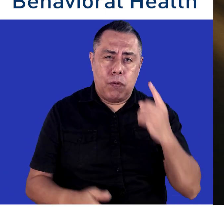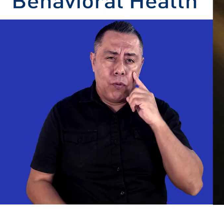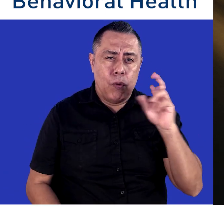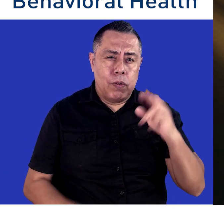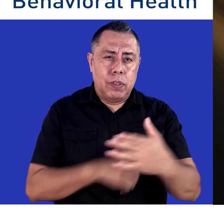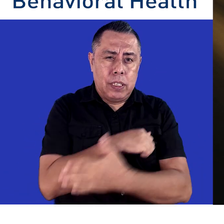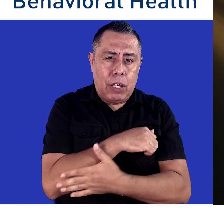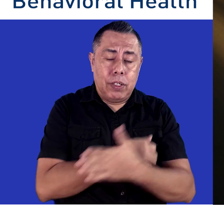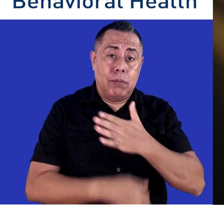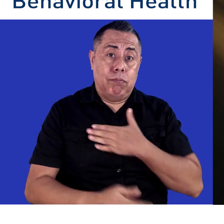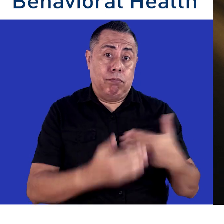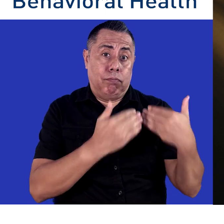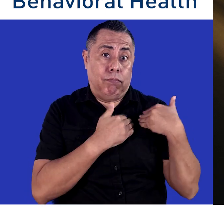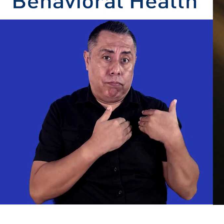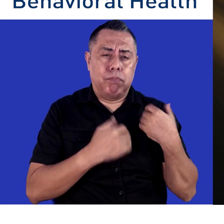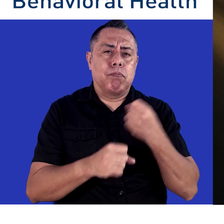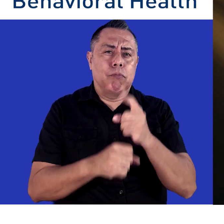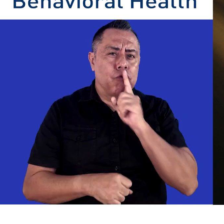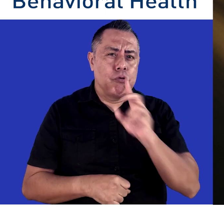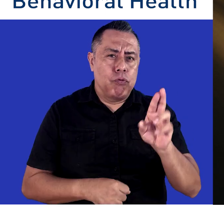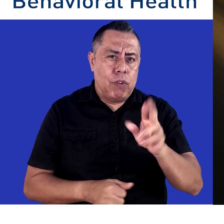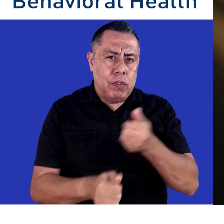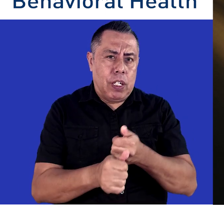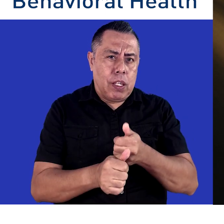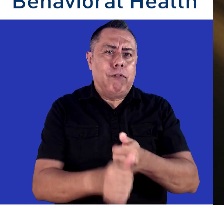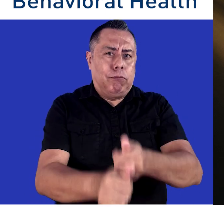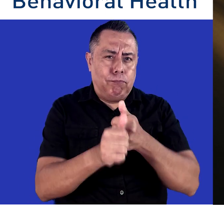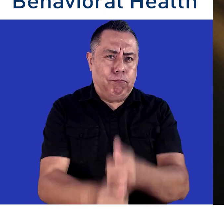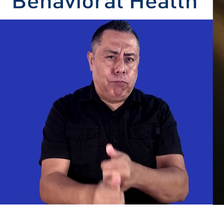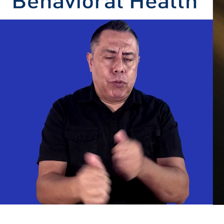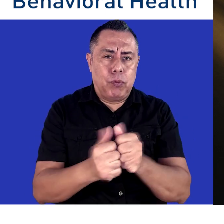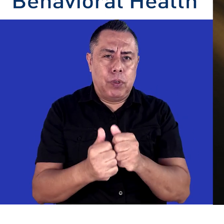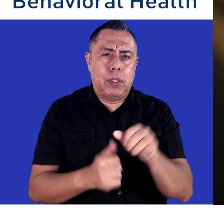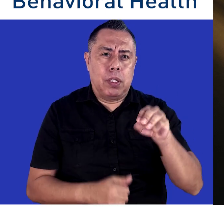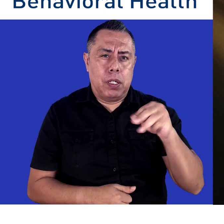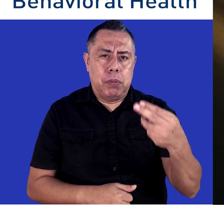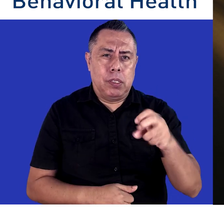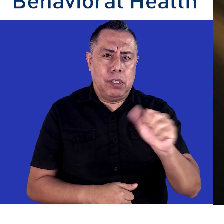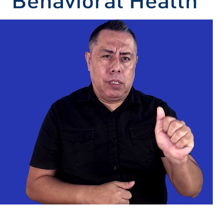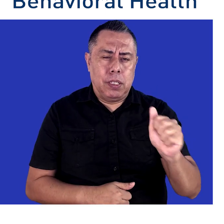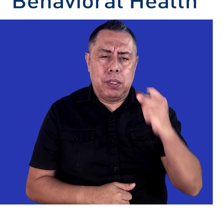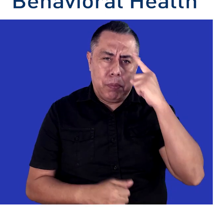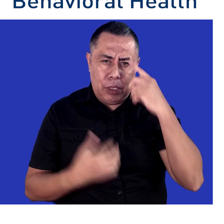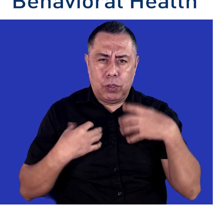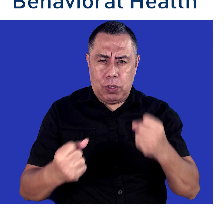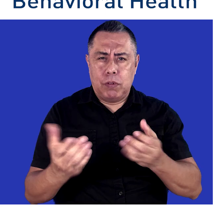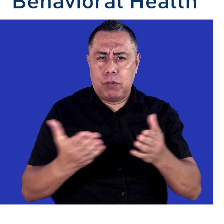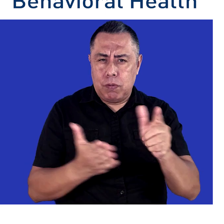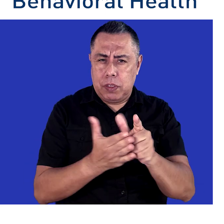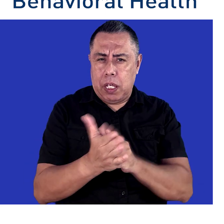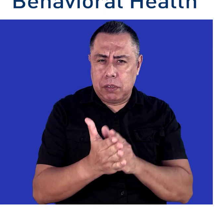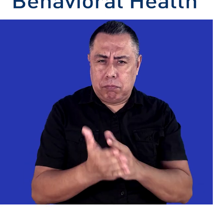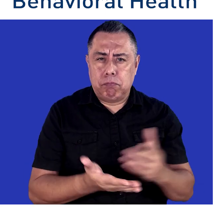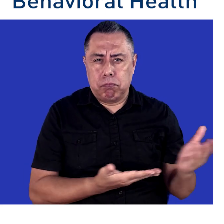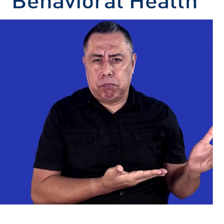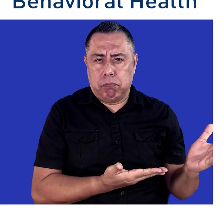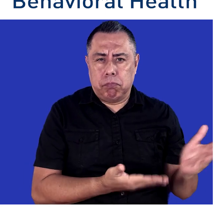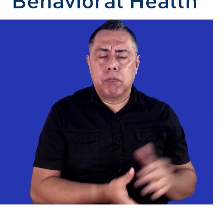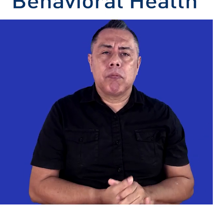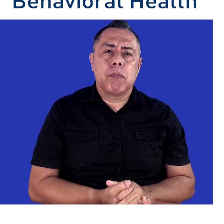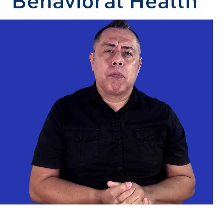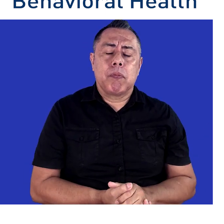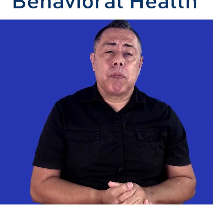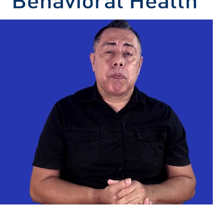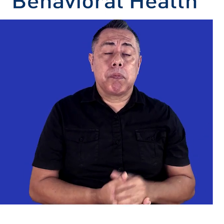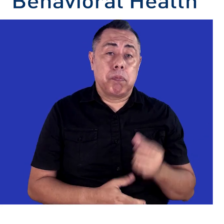My job is to ensure Riverside's compliance with the Mental Health Services Act, otherwise known as MHSA or